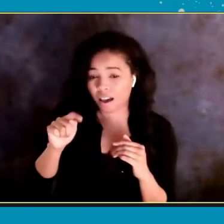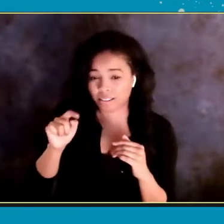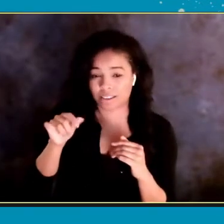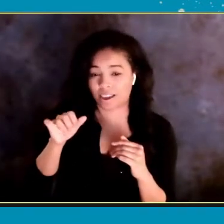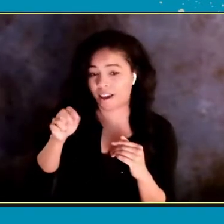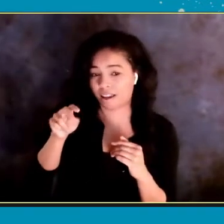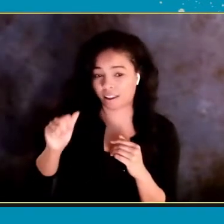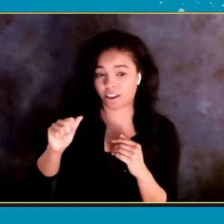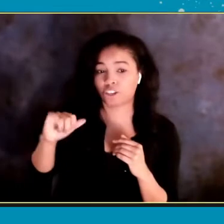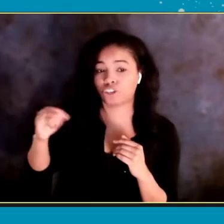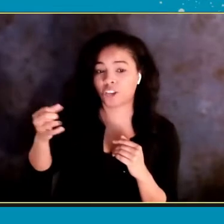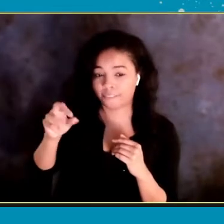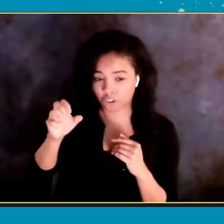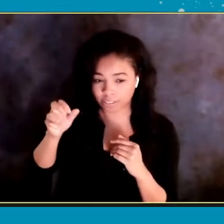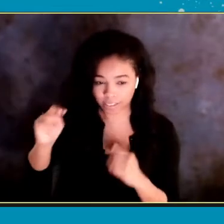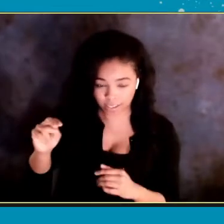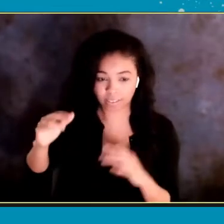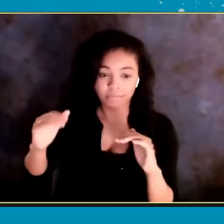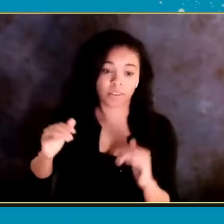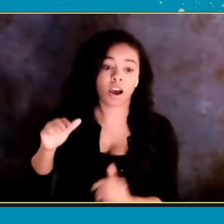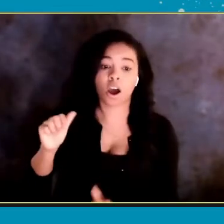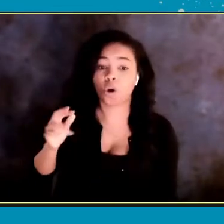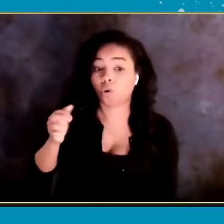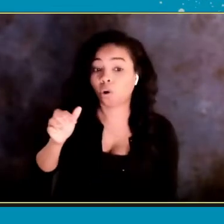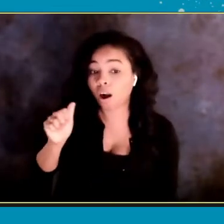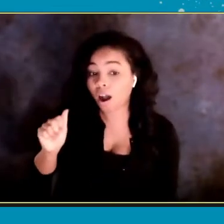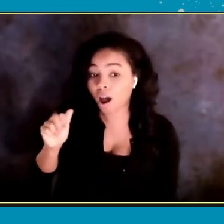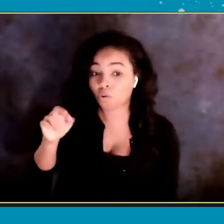Clark, Botham John,